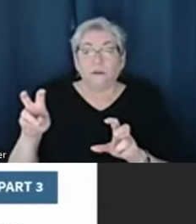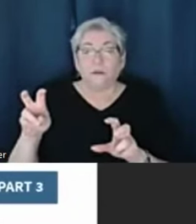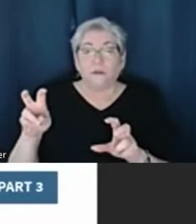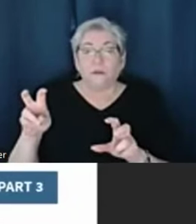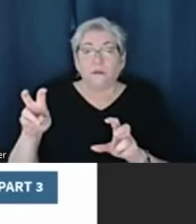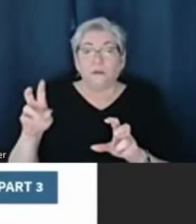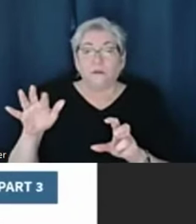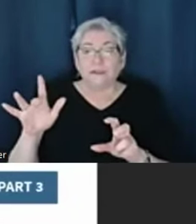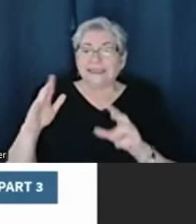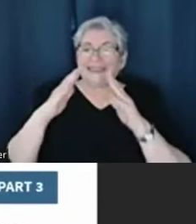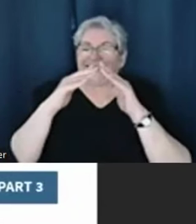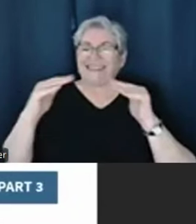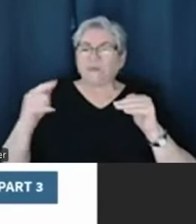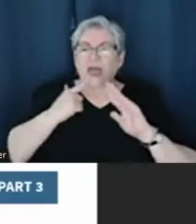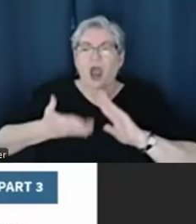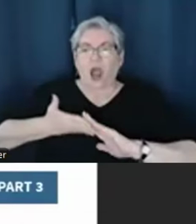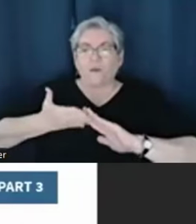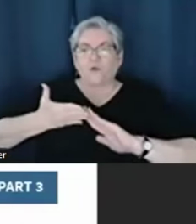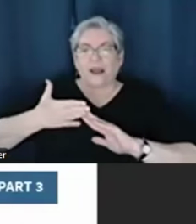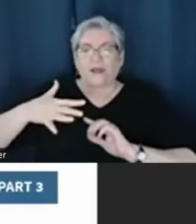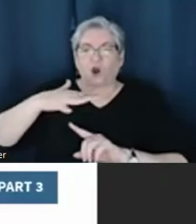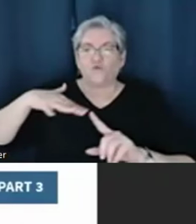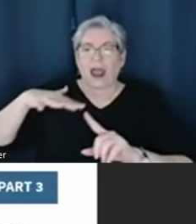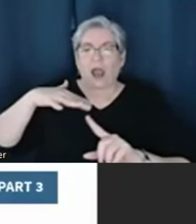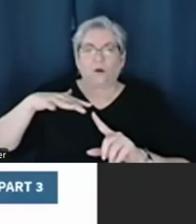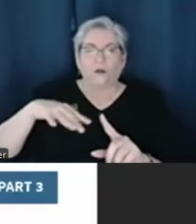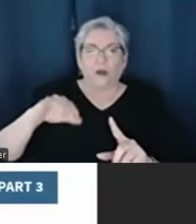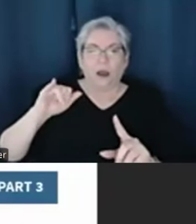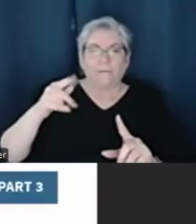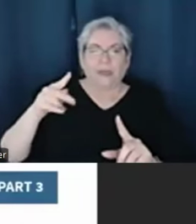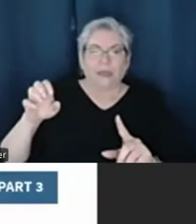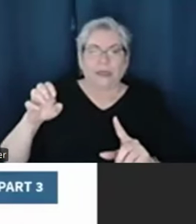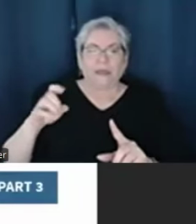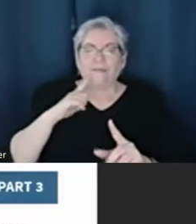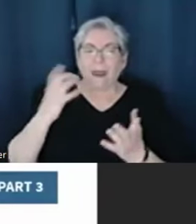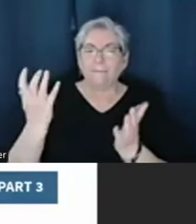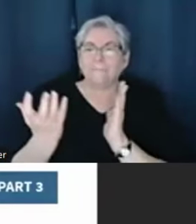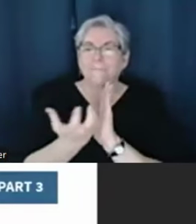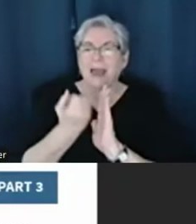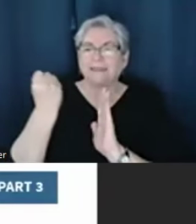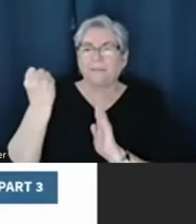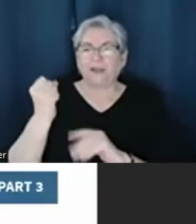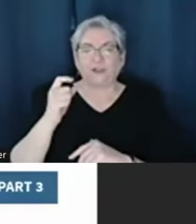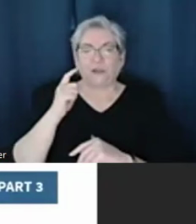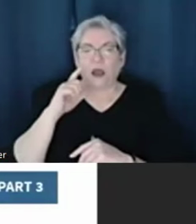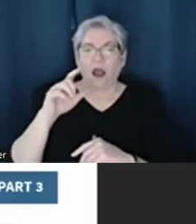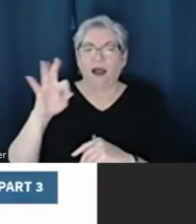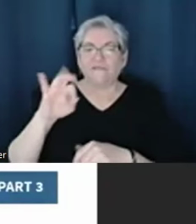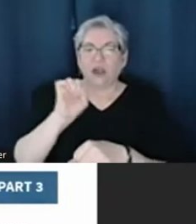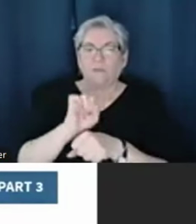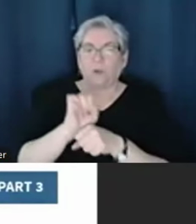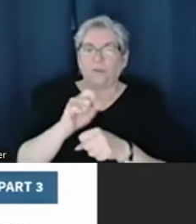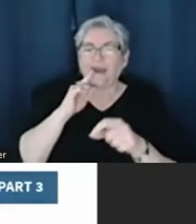systems that operate around IPEs. Maximization of employment is a legal definition. We provide a little bit of that definition. There's certainly more